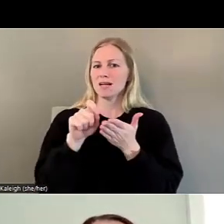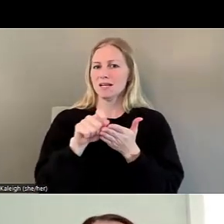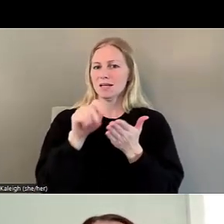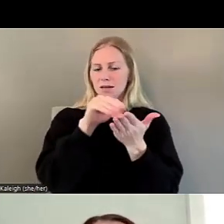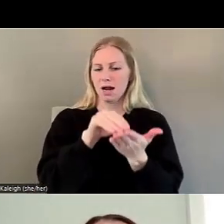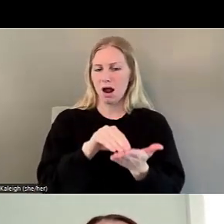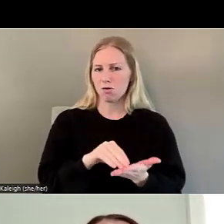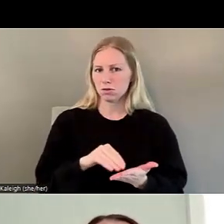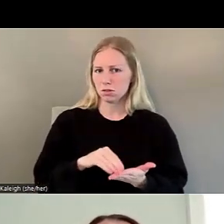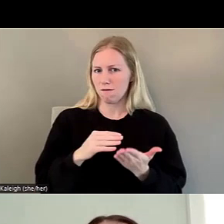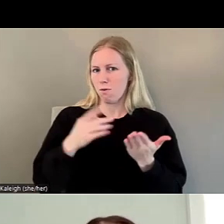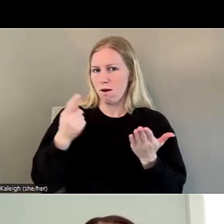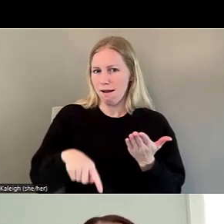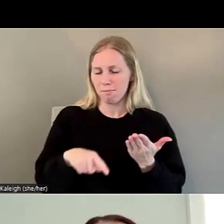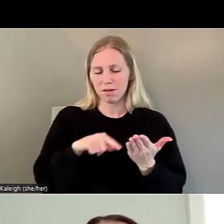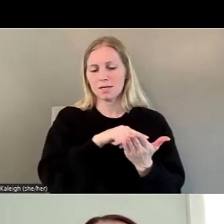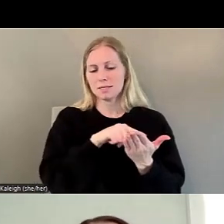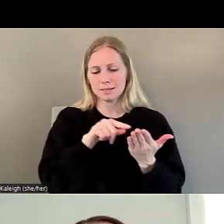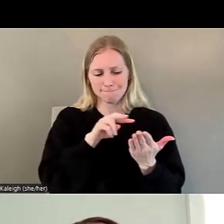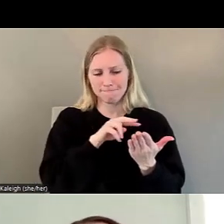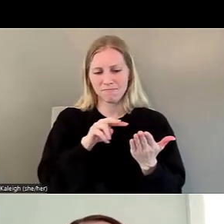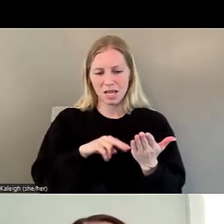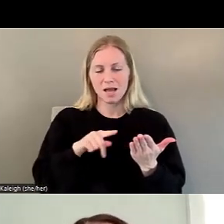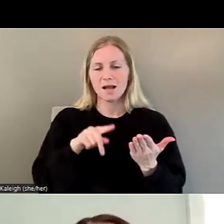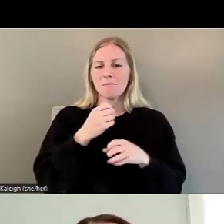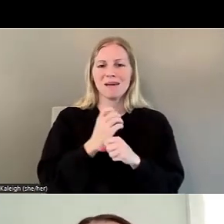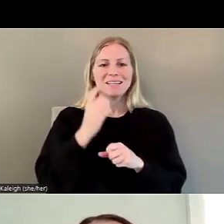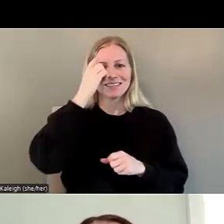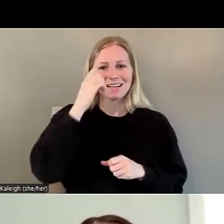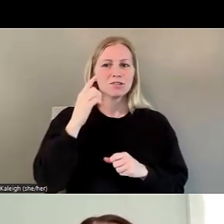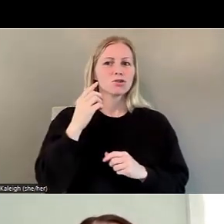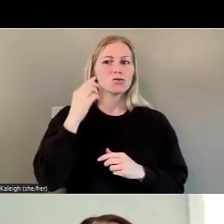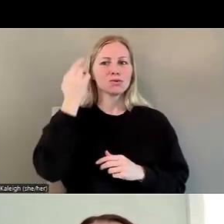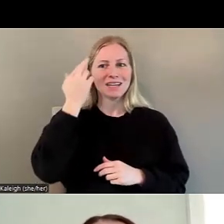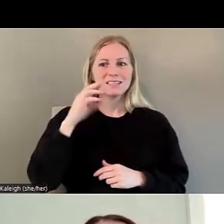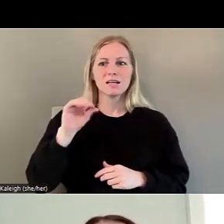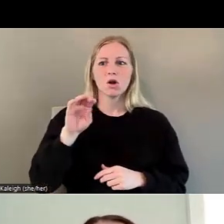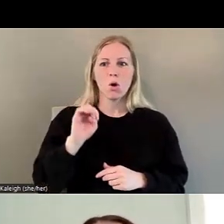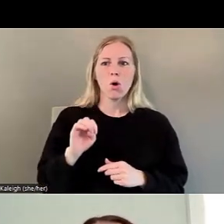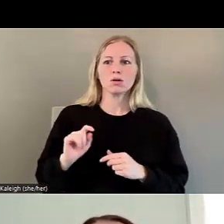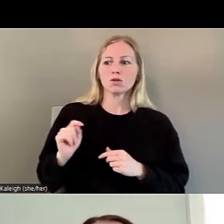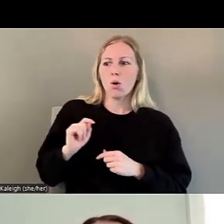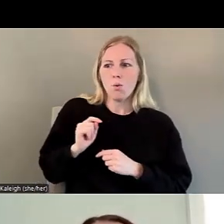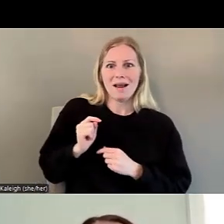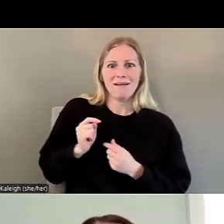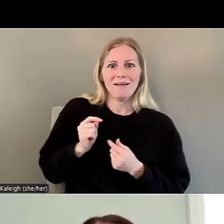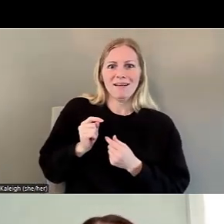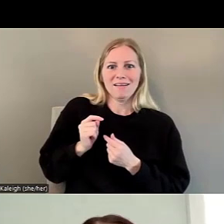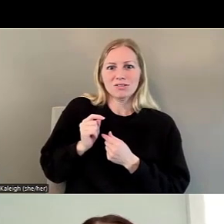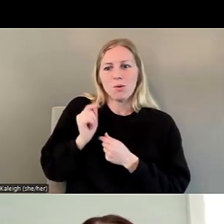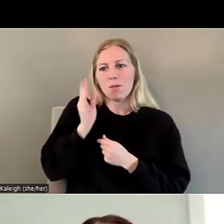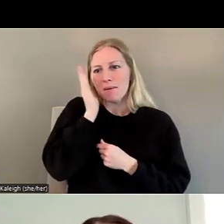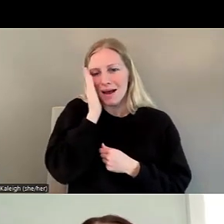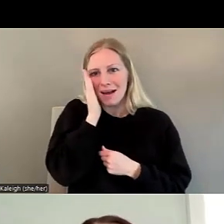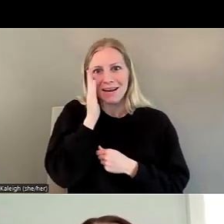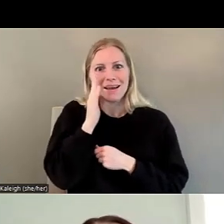And it made sense as to why Cole once again regressed to wetting the bed at night, having nightmares, and communicating his fear of